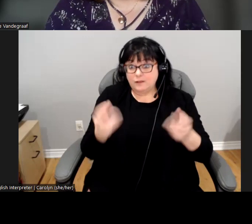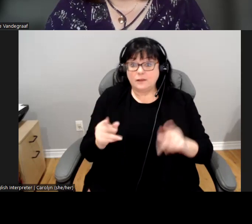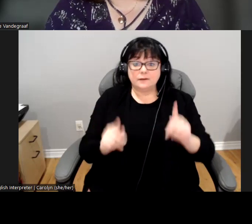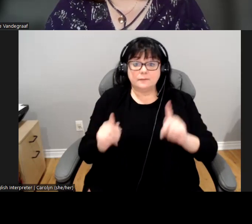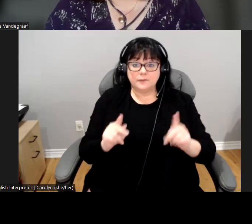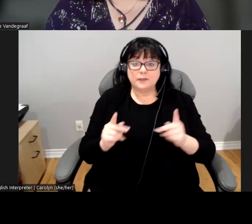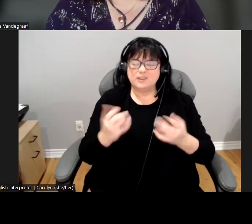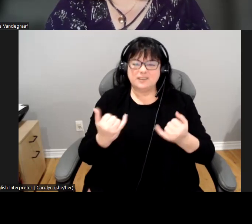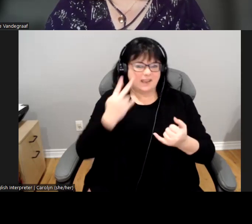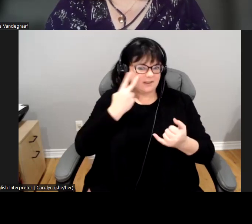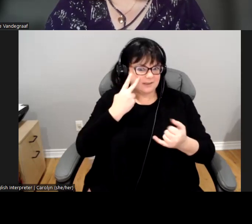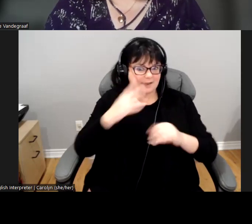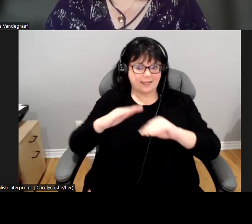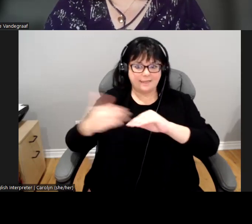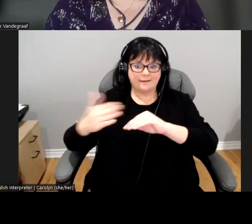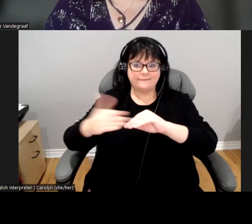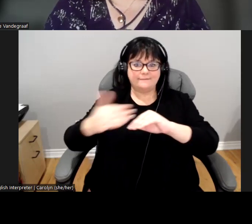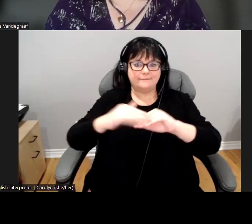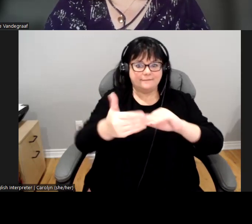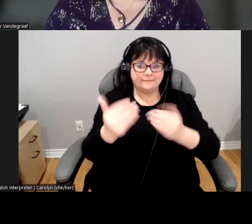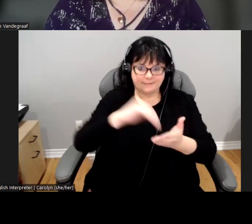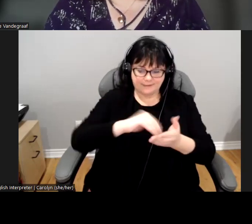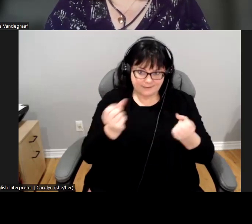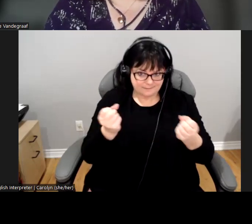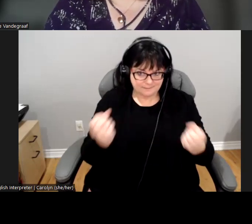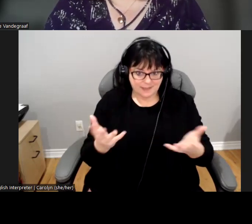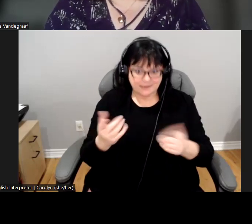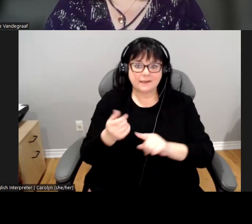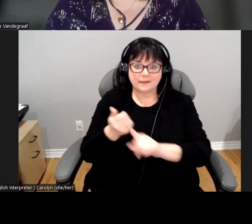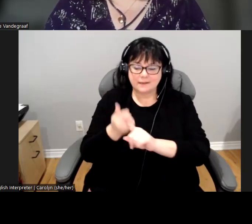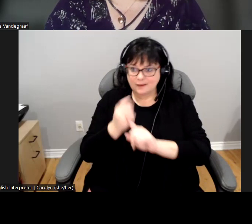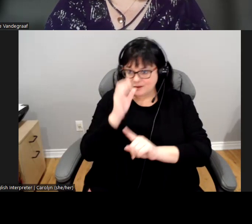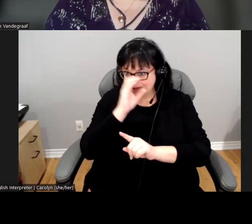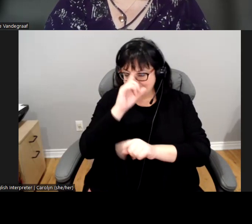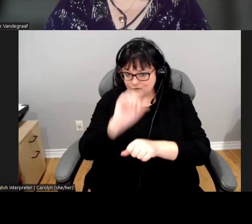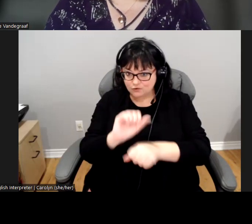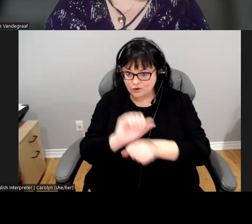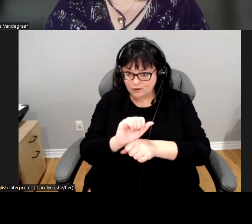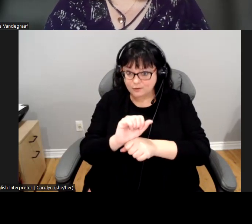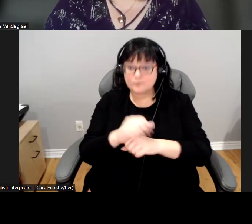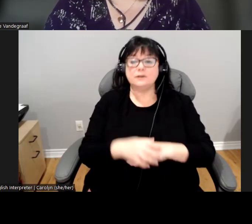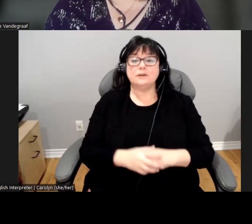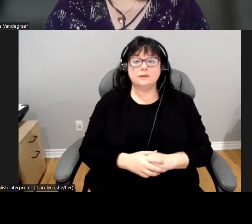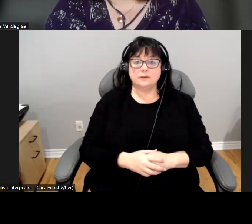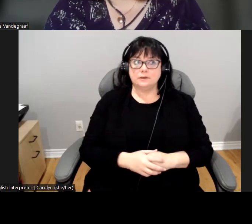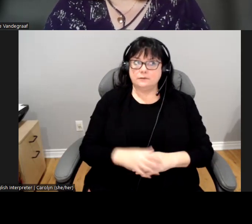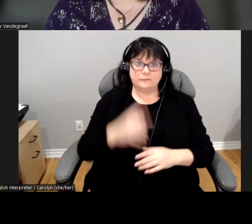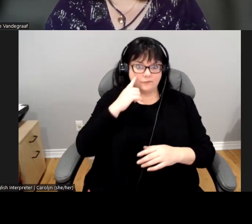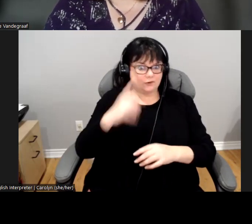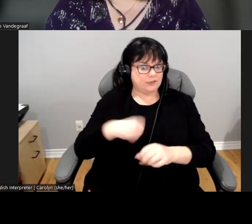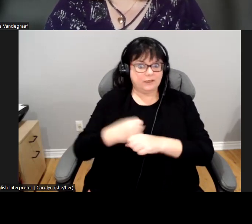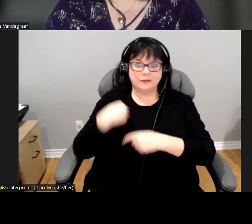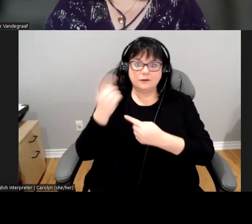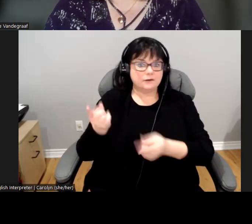of layoffs once again. And so, you know, after being out of the job search market and maybe going back